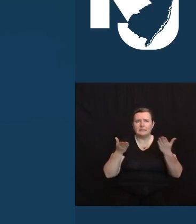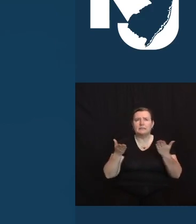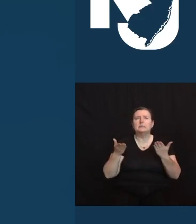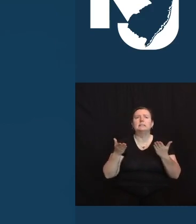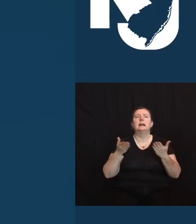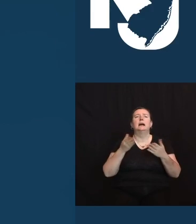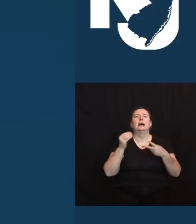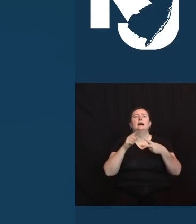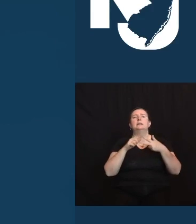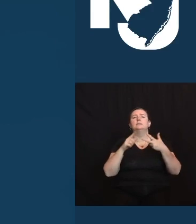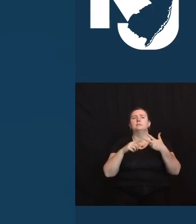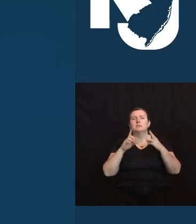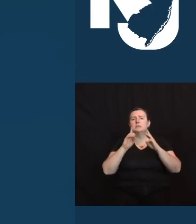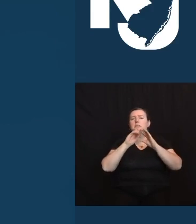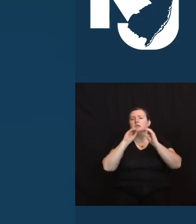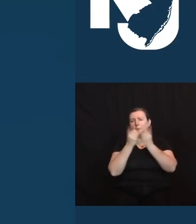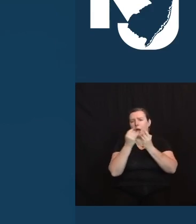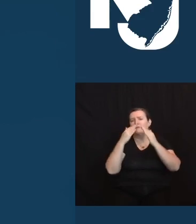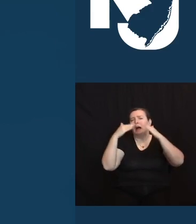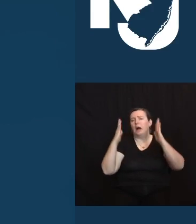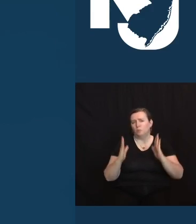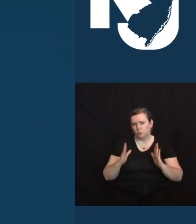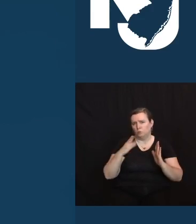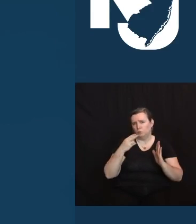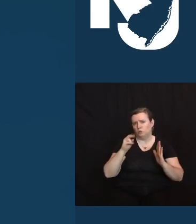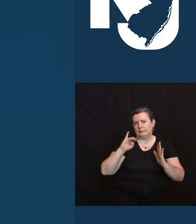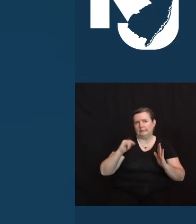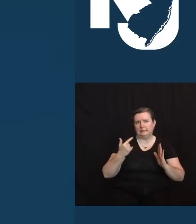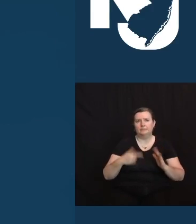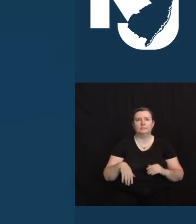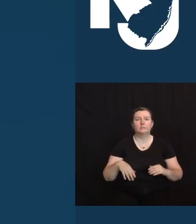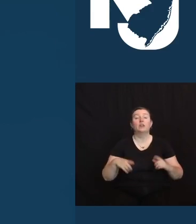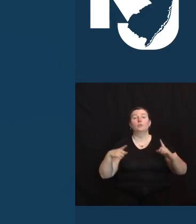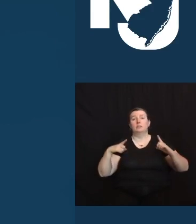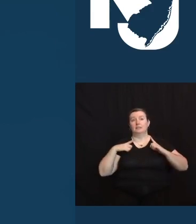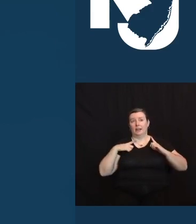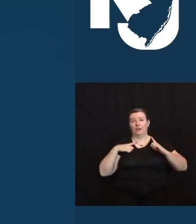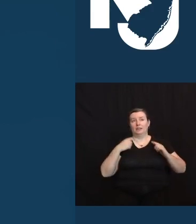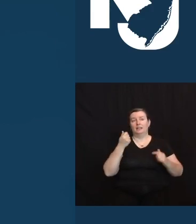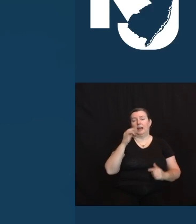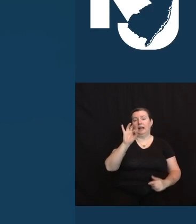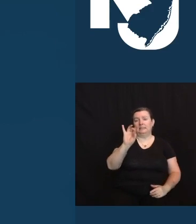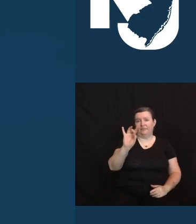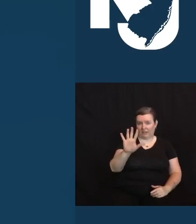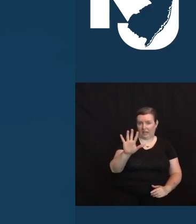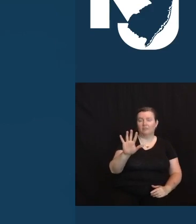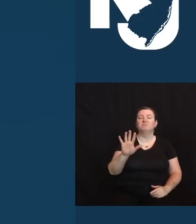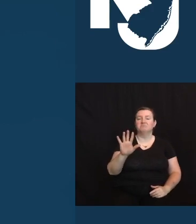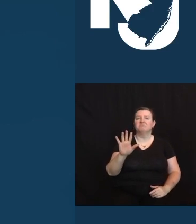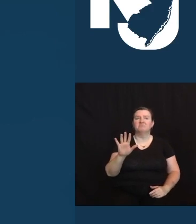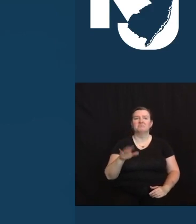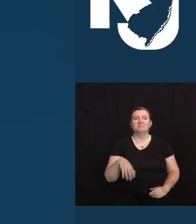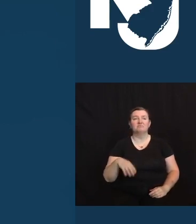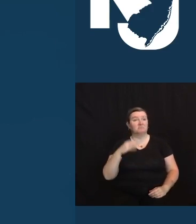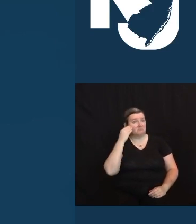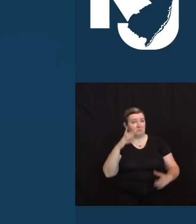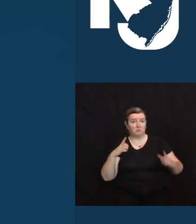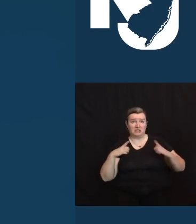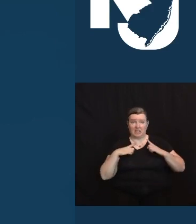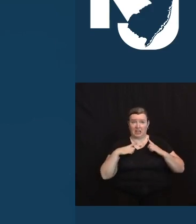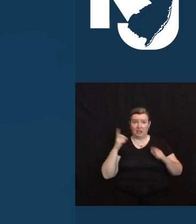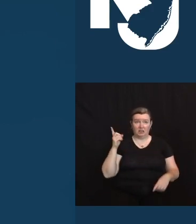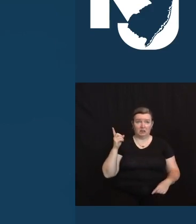and Urban Development before retiring in 1985. Retirement, by the way, didn't slow George down, and